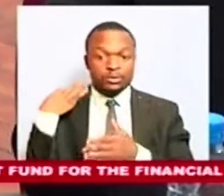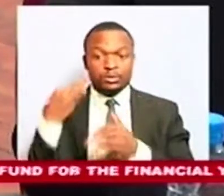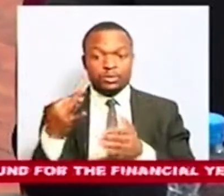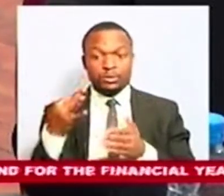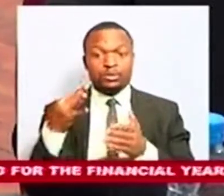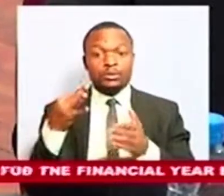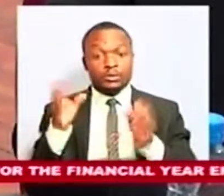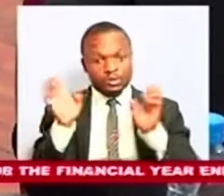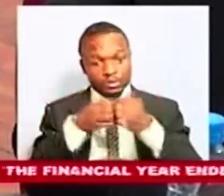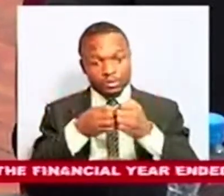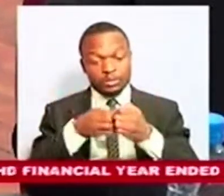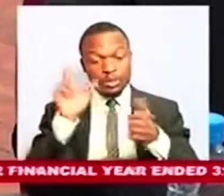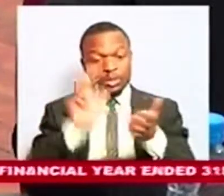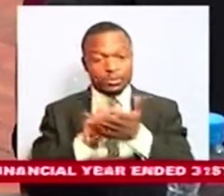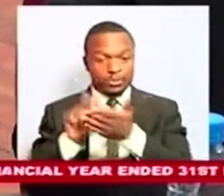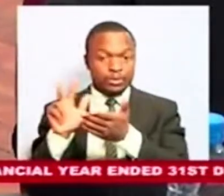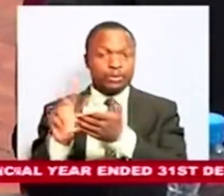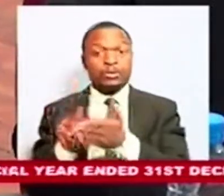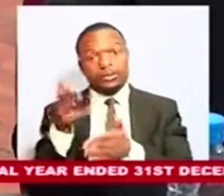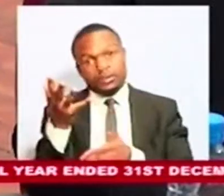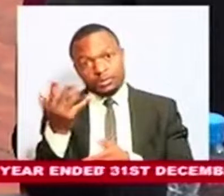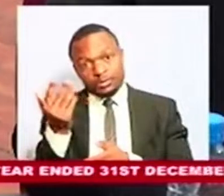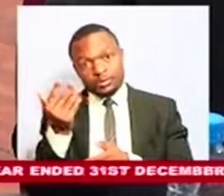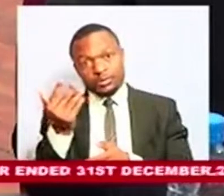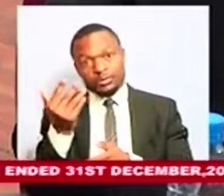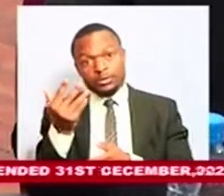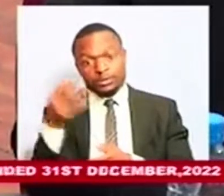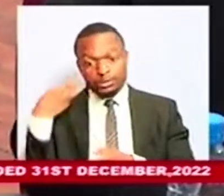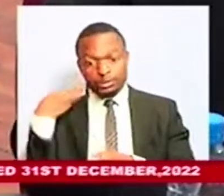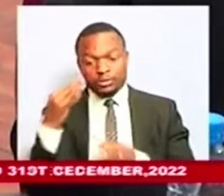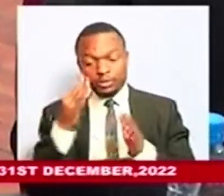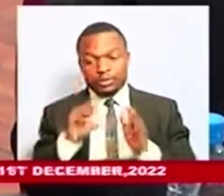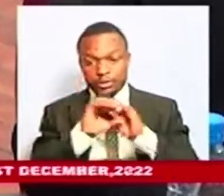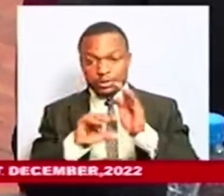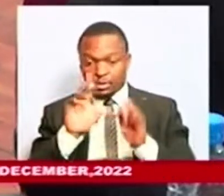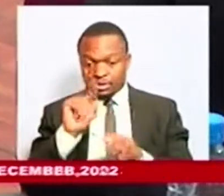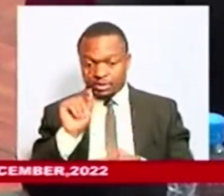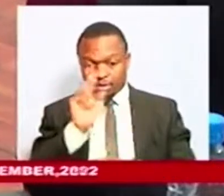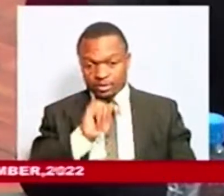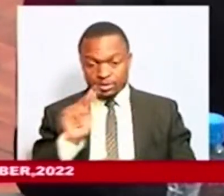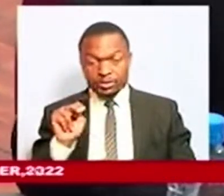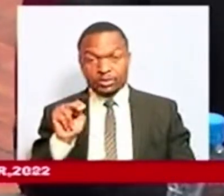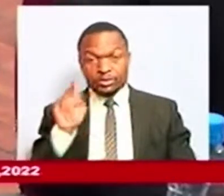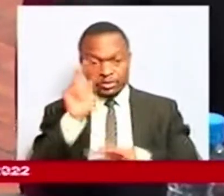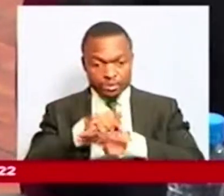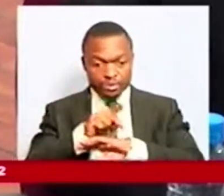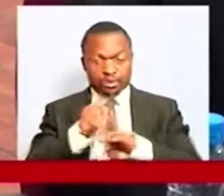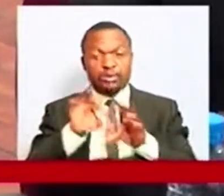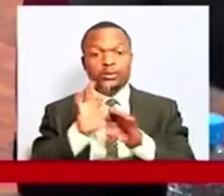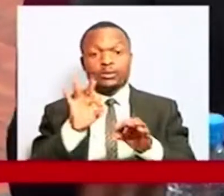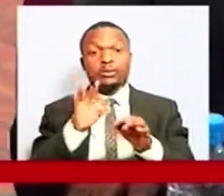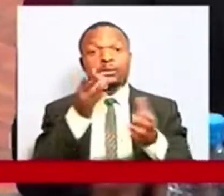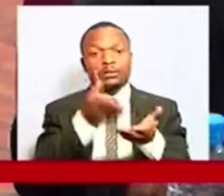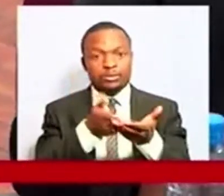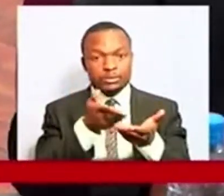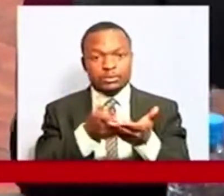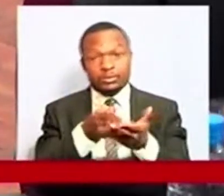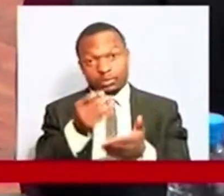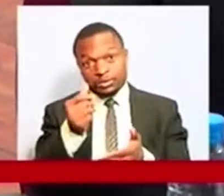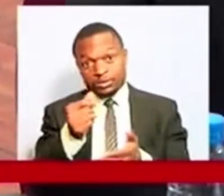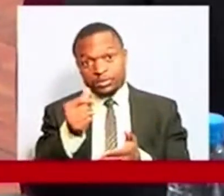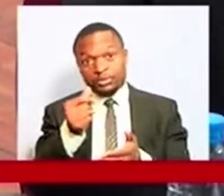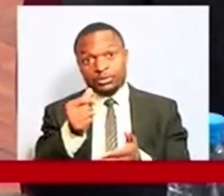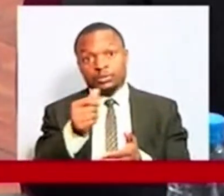approved 15 applicants under the 2022 projects. And therefore, we find that there is this amount